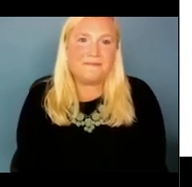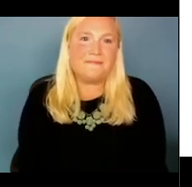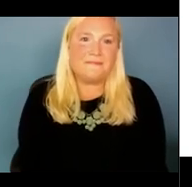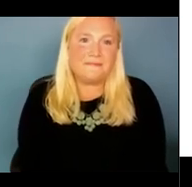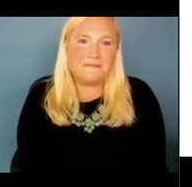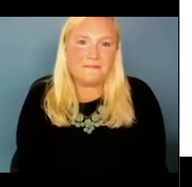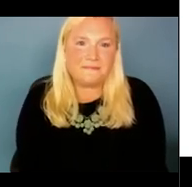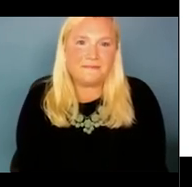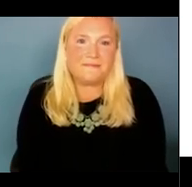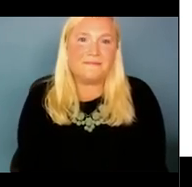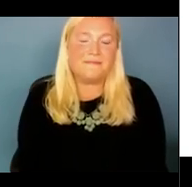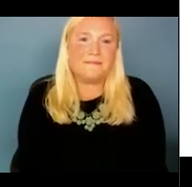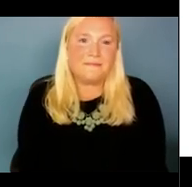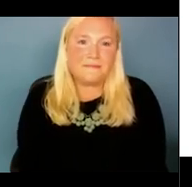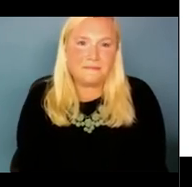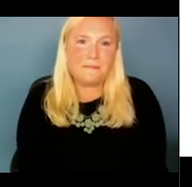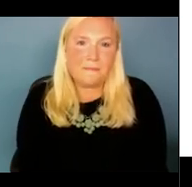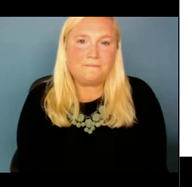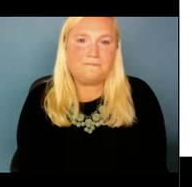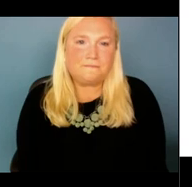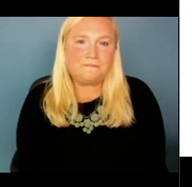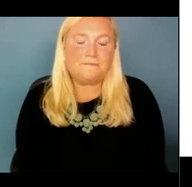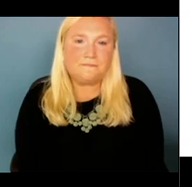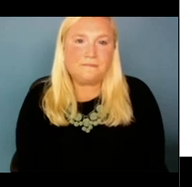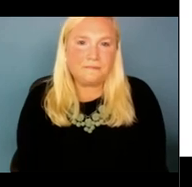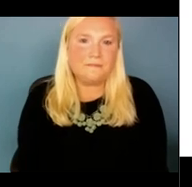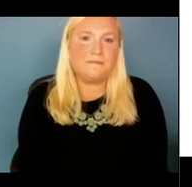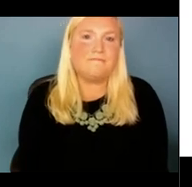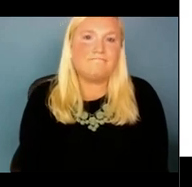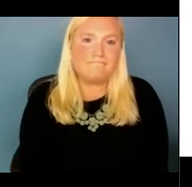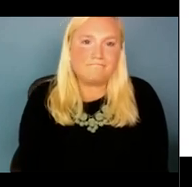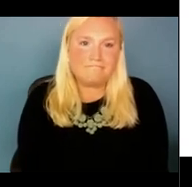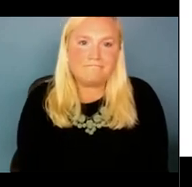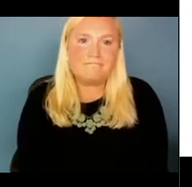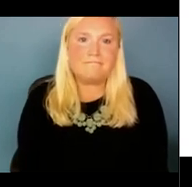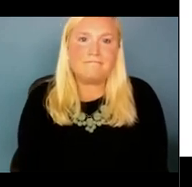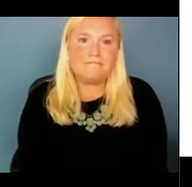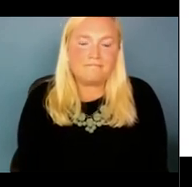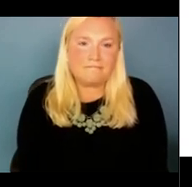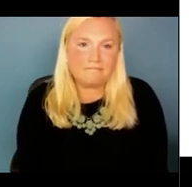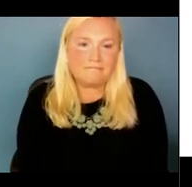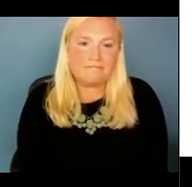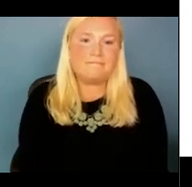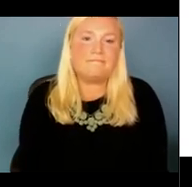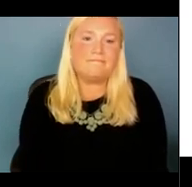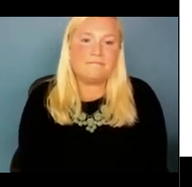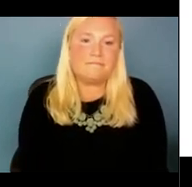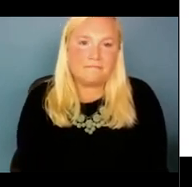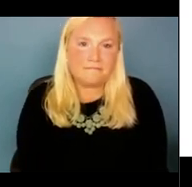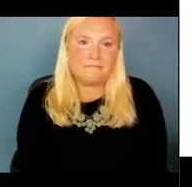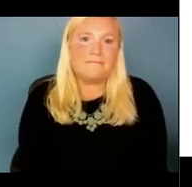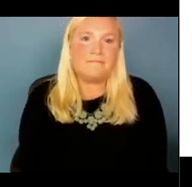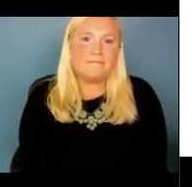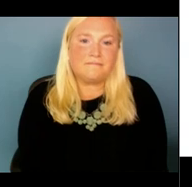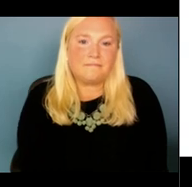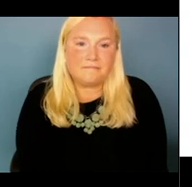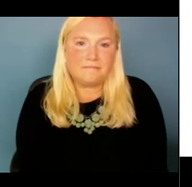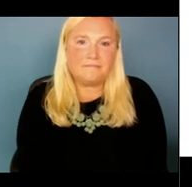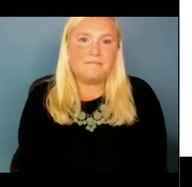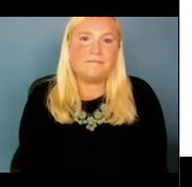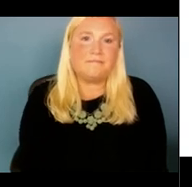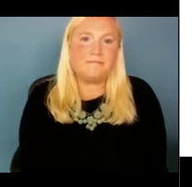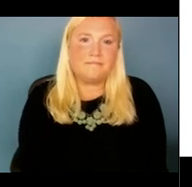general and not treat it as something that needs to be hidden, then that in and of itself is going to make a difference in stuttering